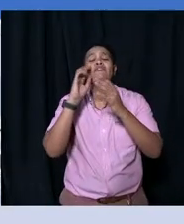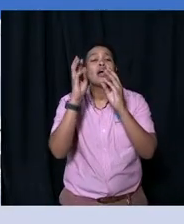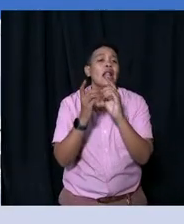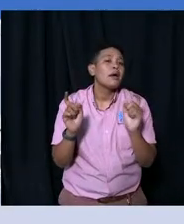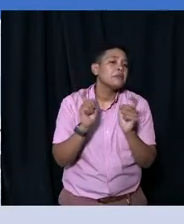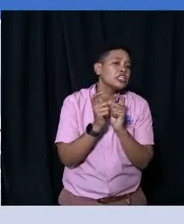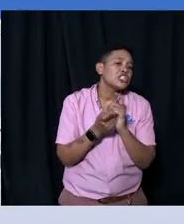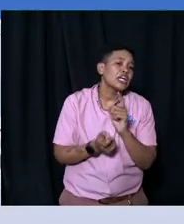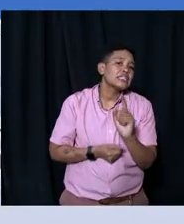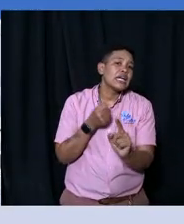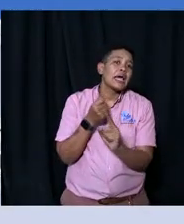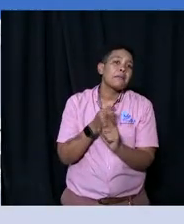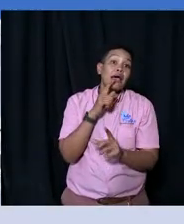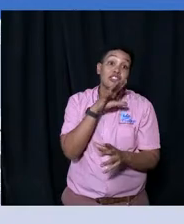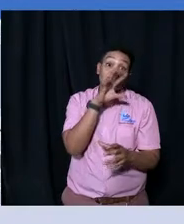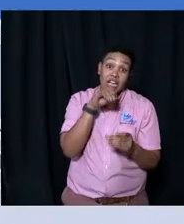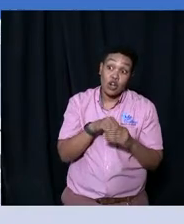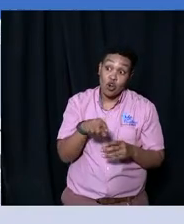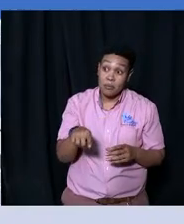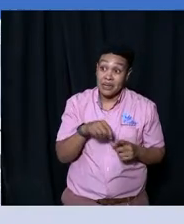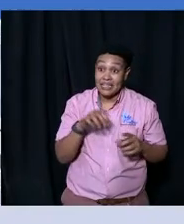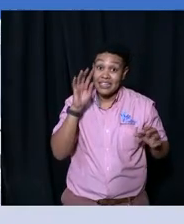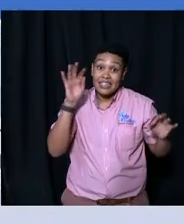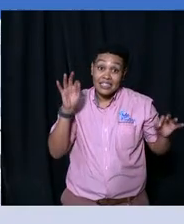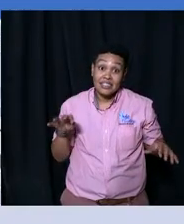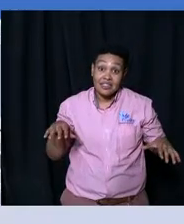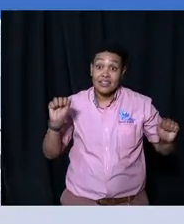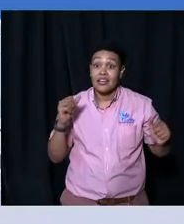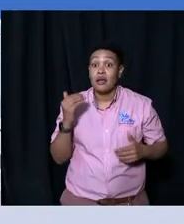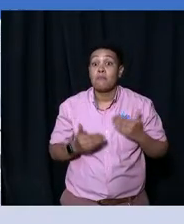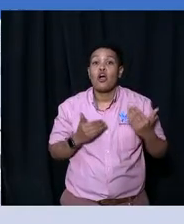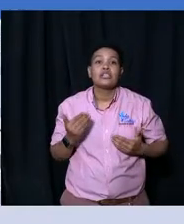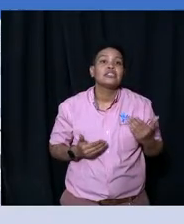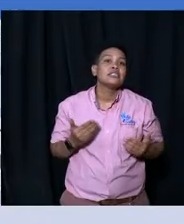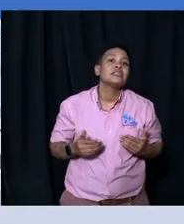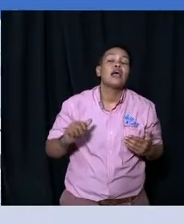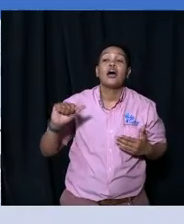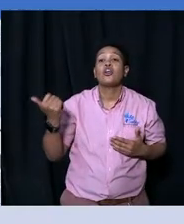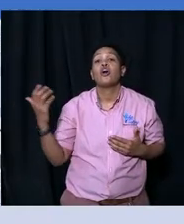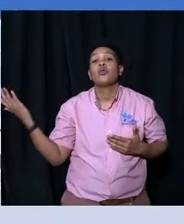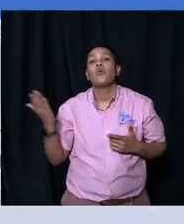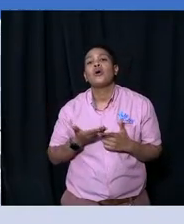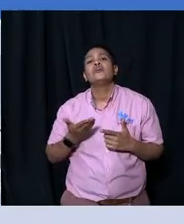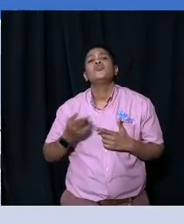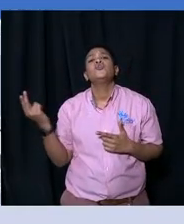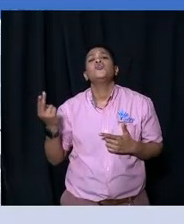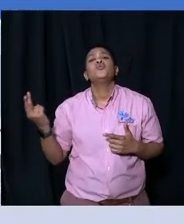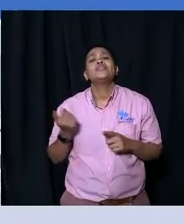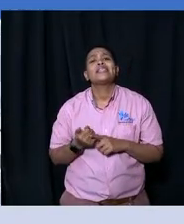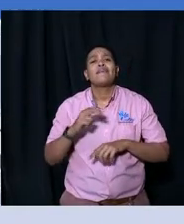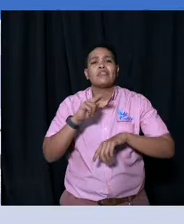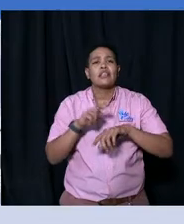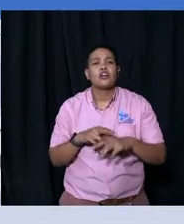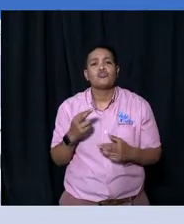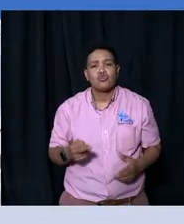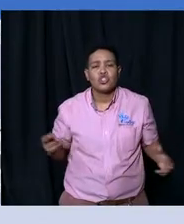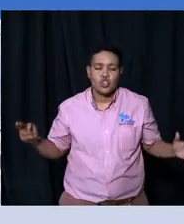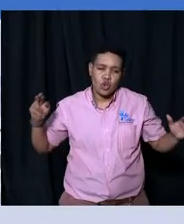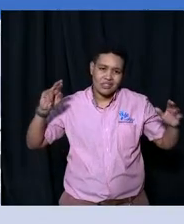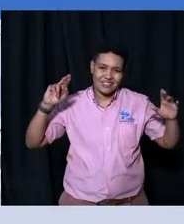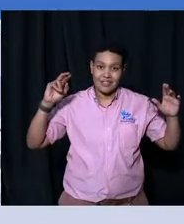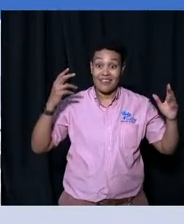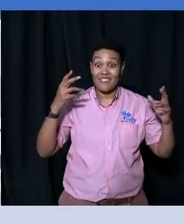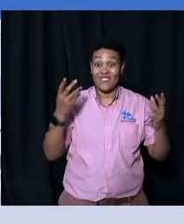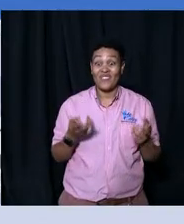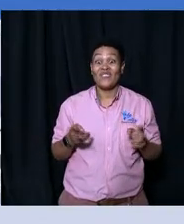change impacts is incorporated into the decision-making processes. Another one would be to utilize natural resource valuation